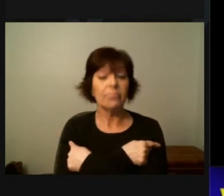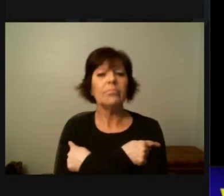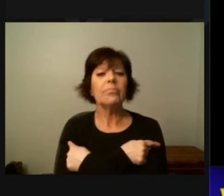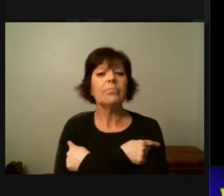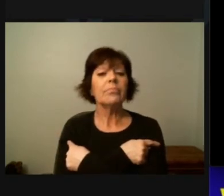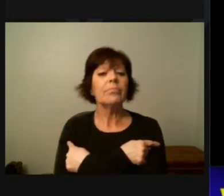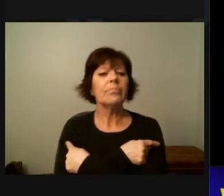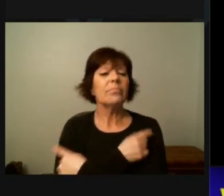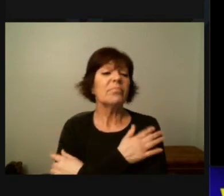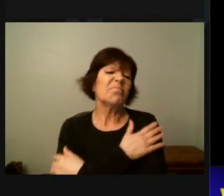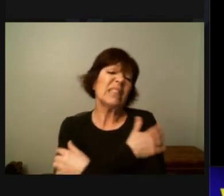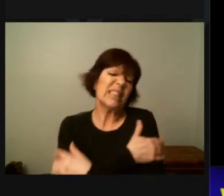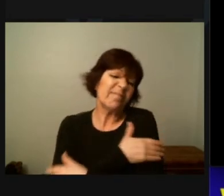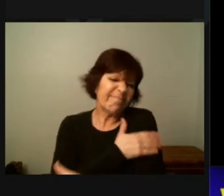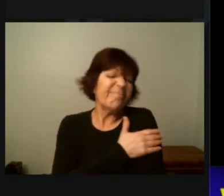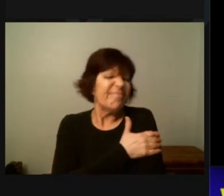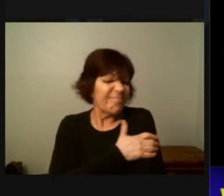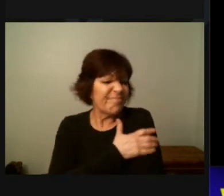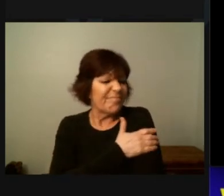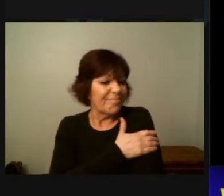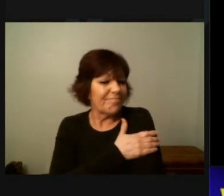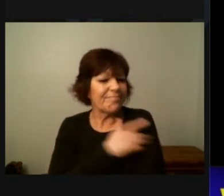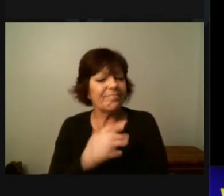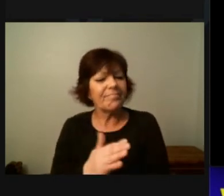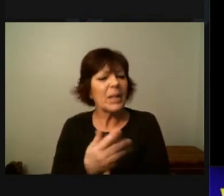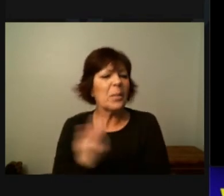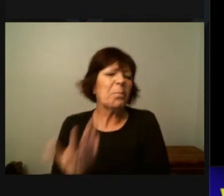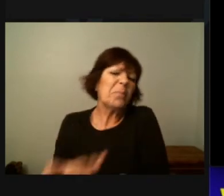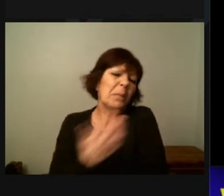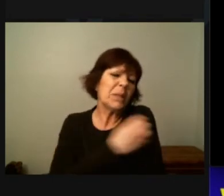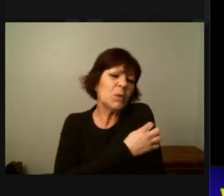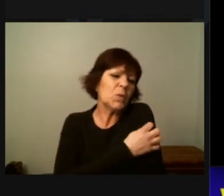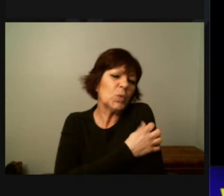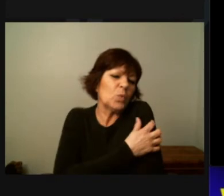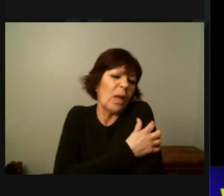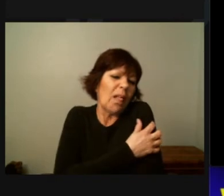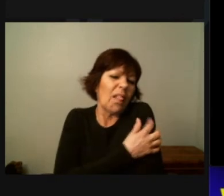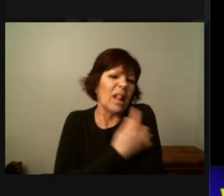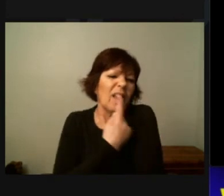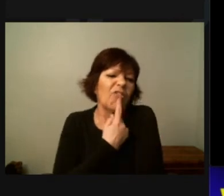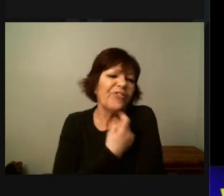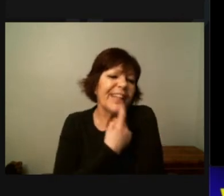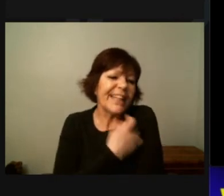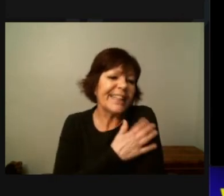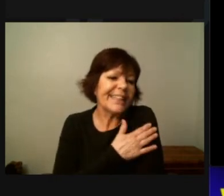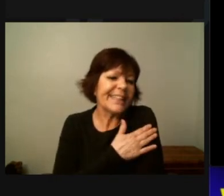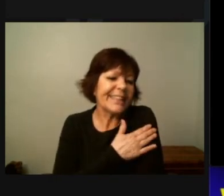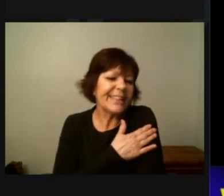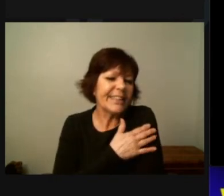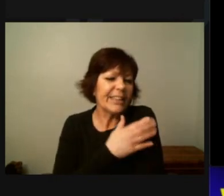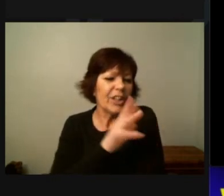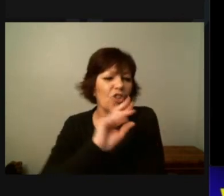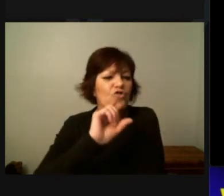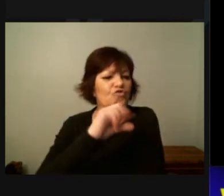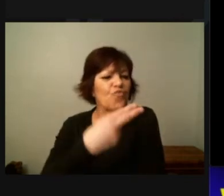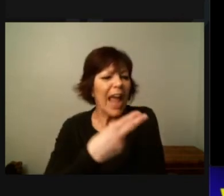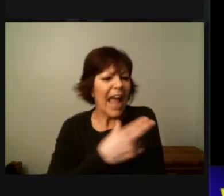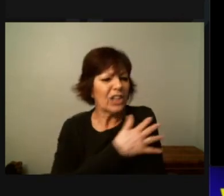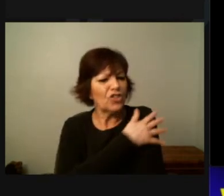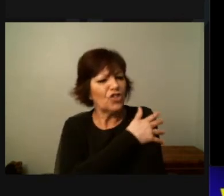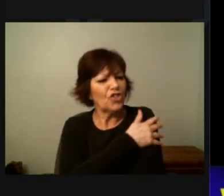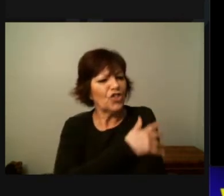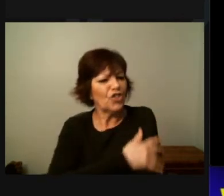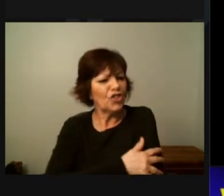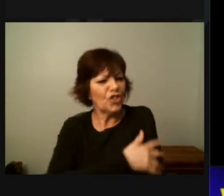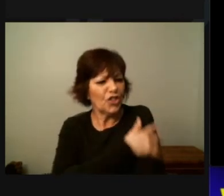are pain at the injection site, some swelling, some redness, a rash on the arm